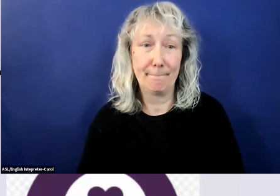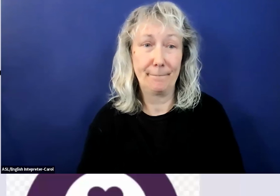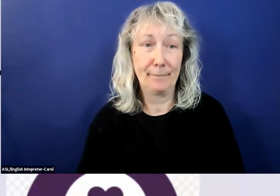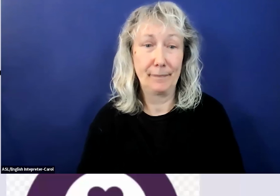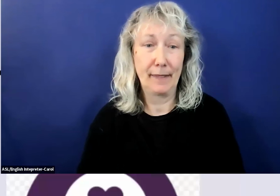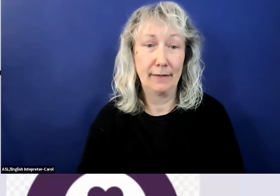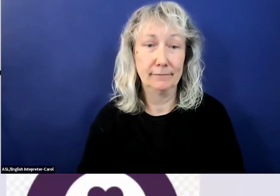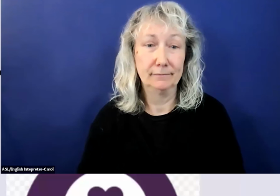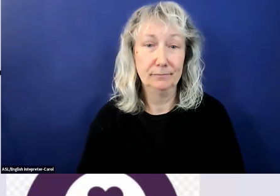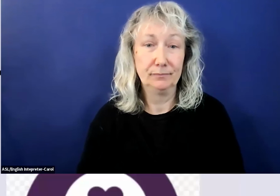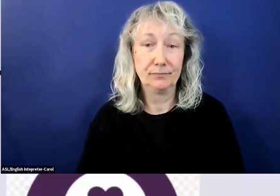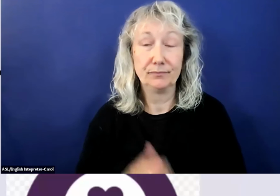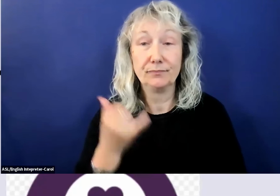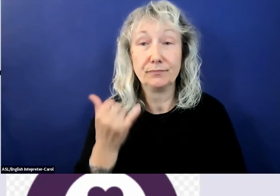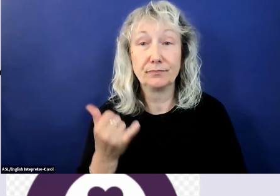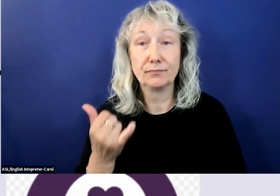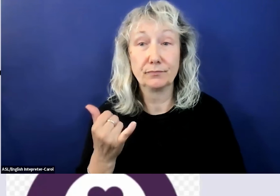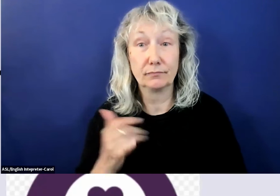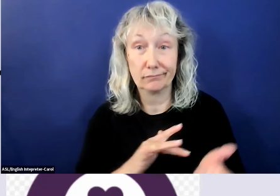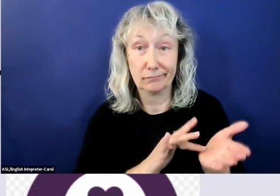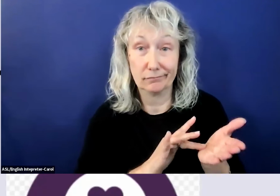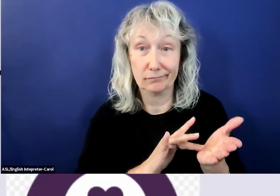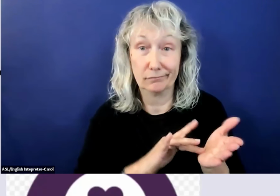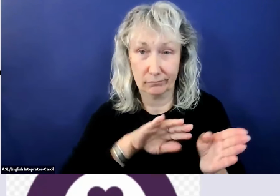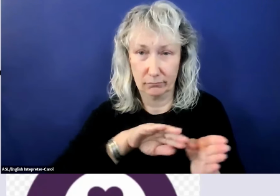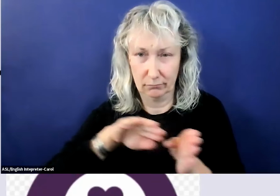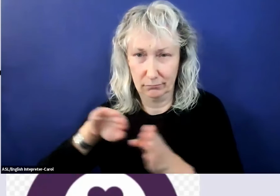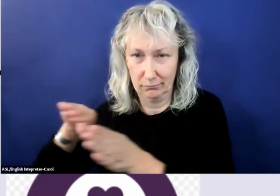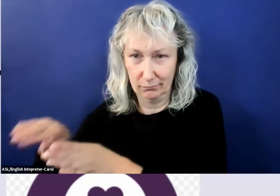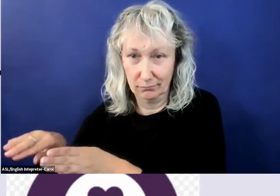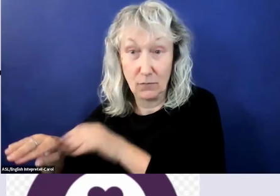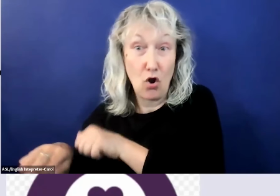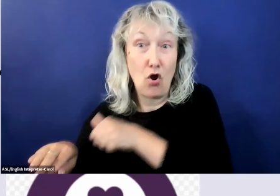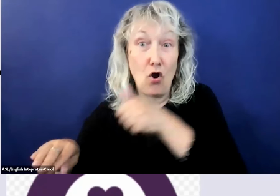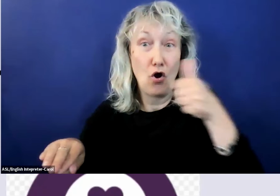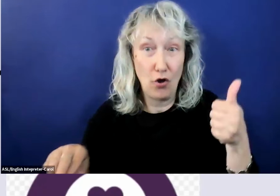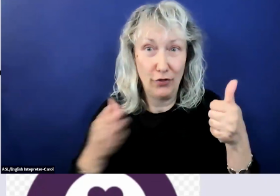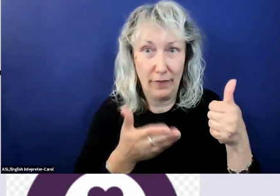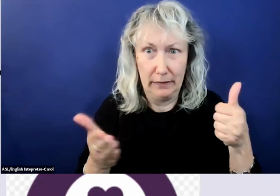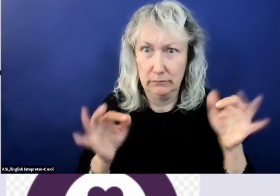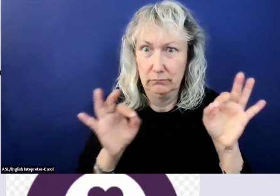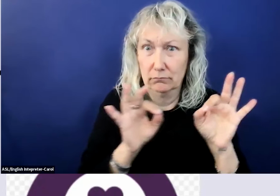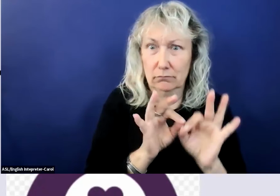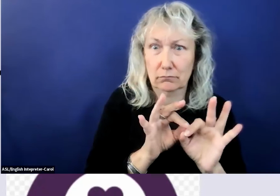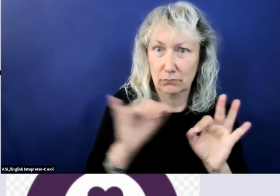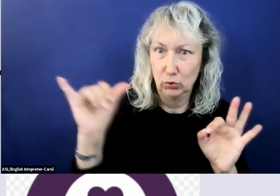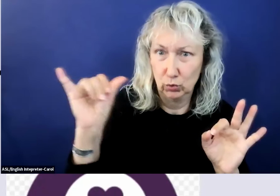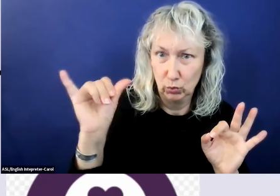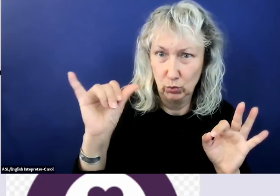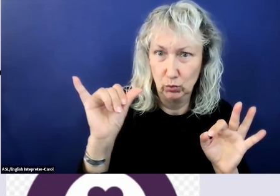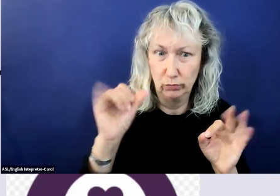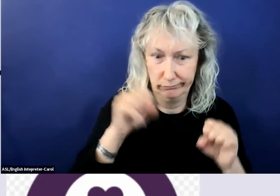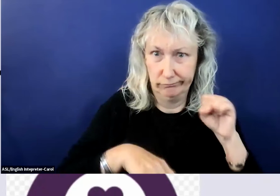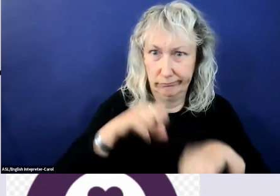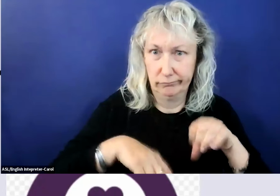Just quickly, beyond medications, certain personal essentials should be included in emergency kits